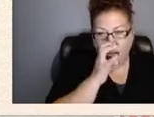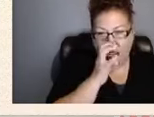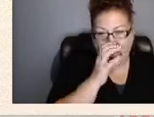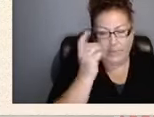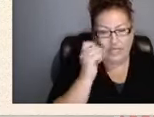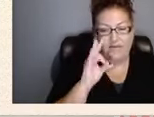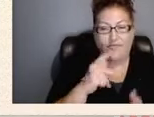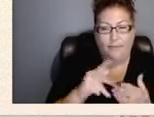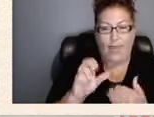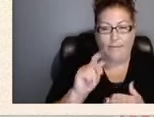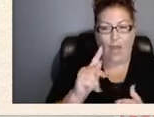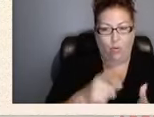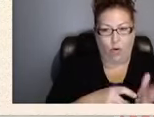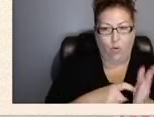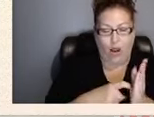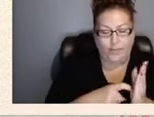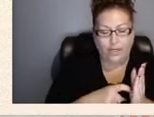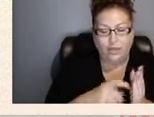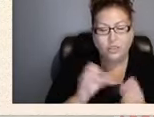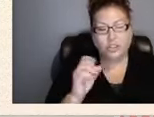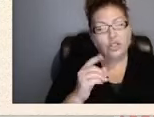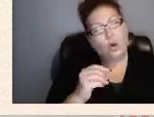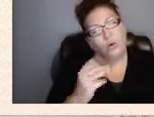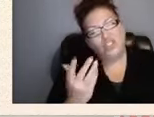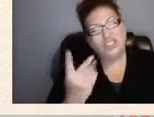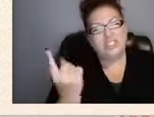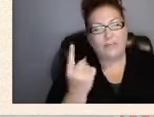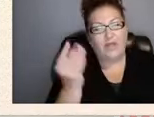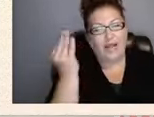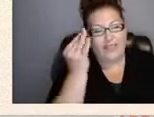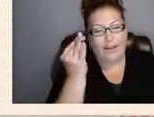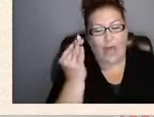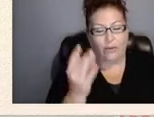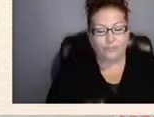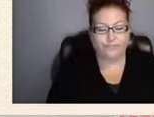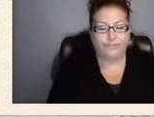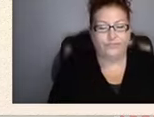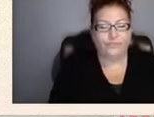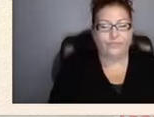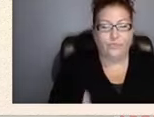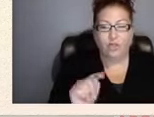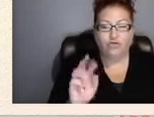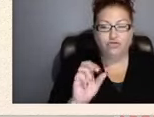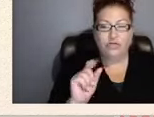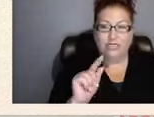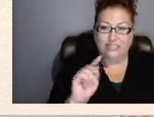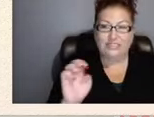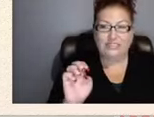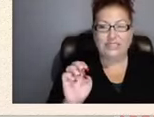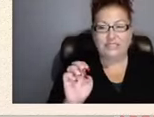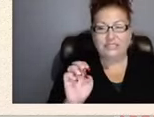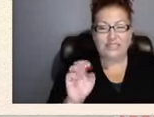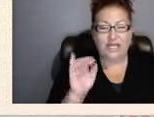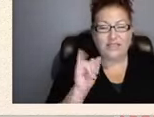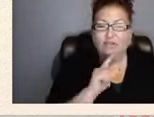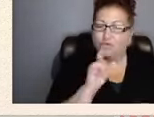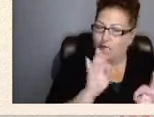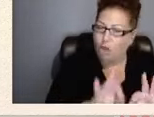requirement. So just something to think about. Trustees are a critical part